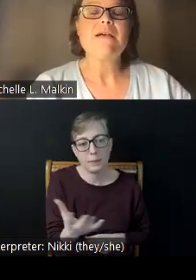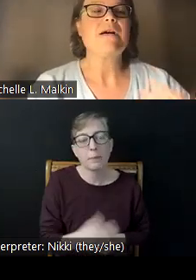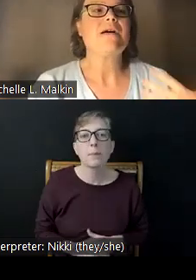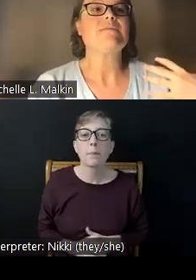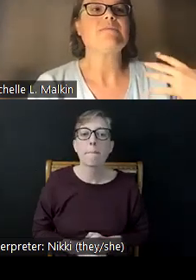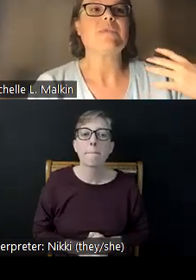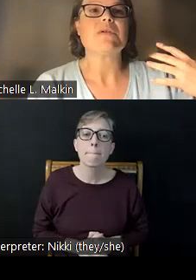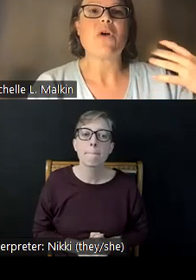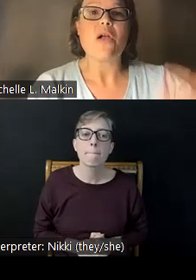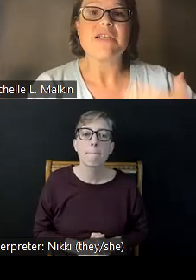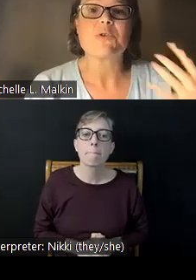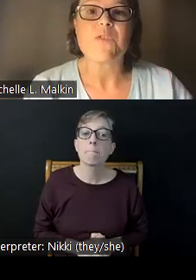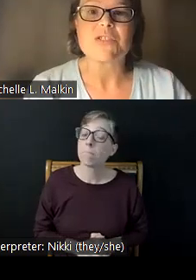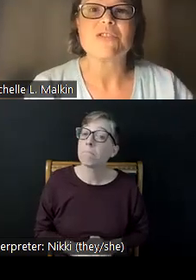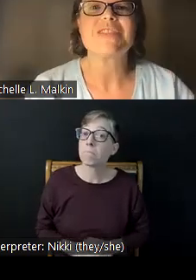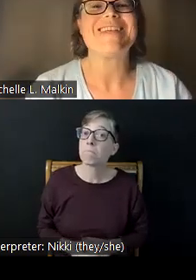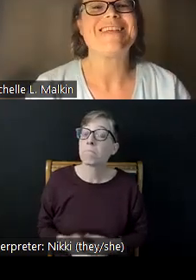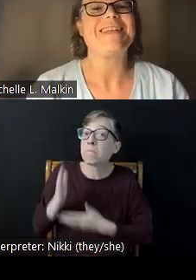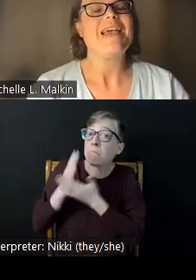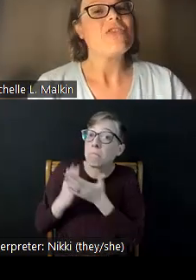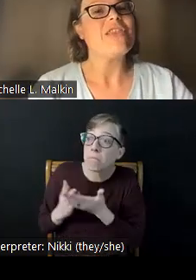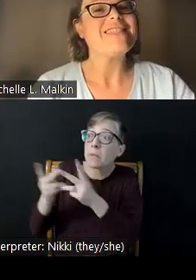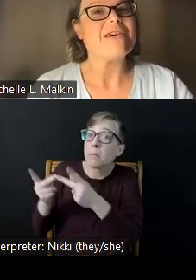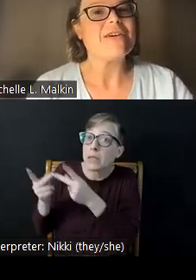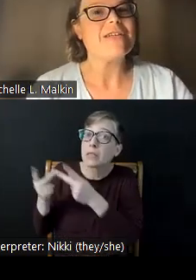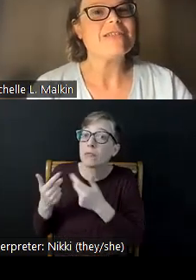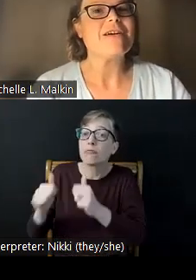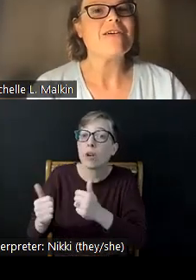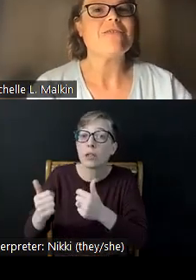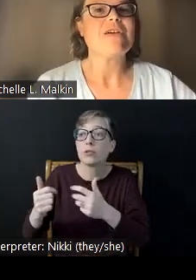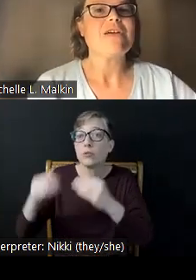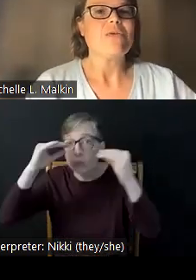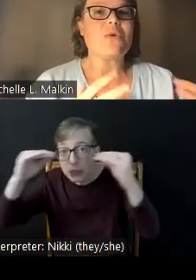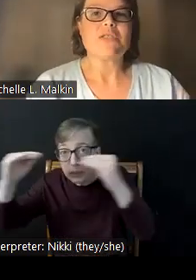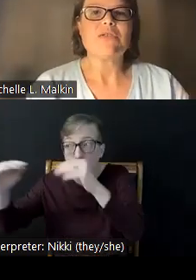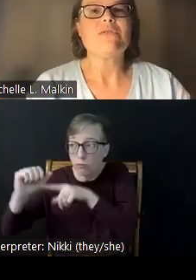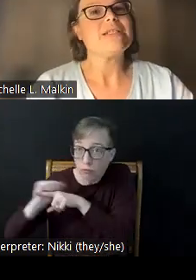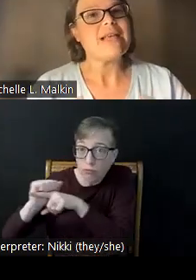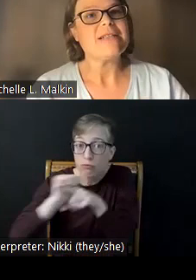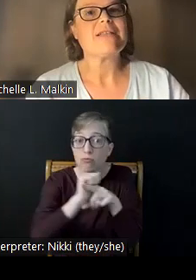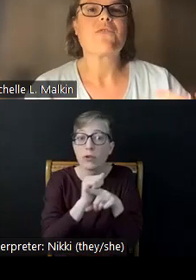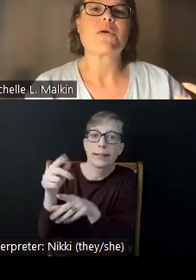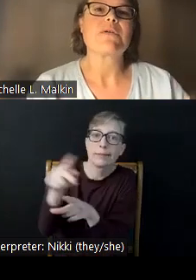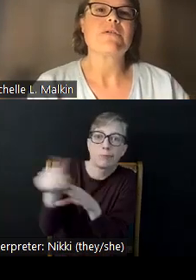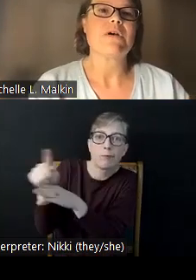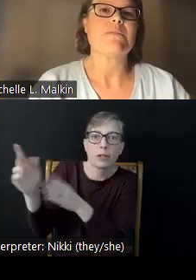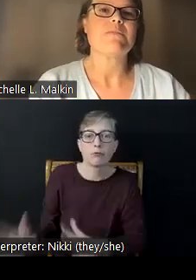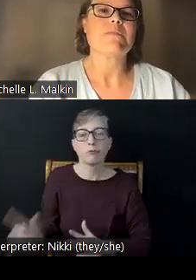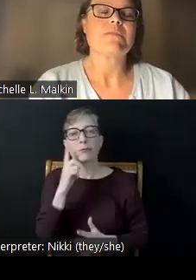training all these professionals in these areas of what to do and assess